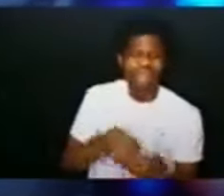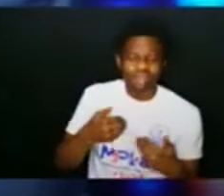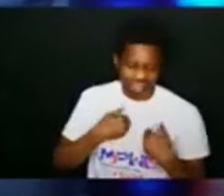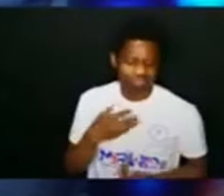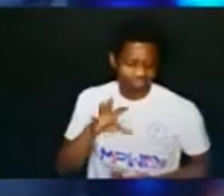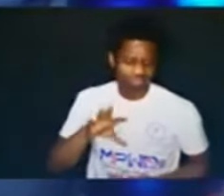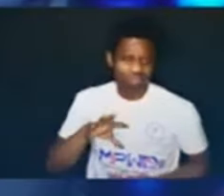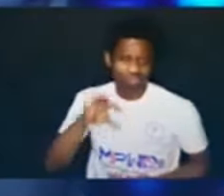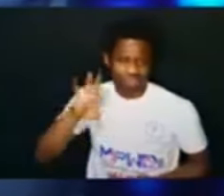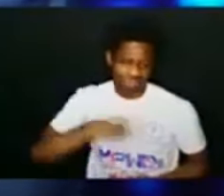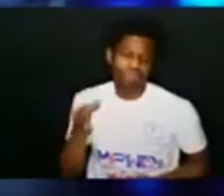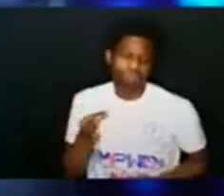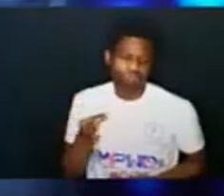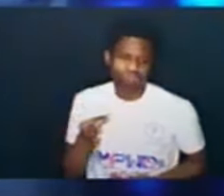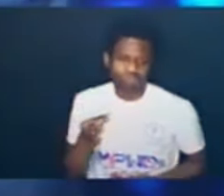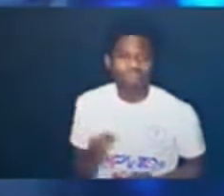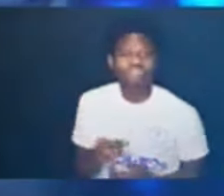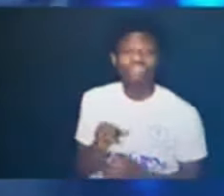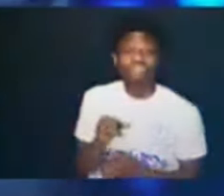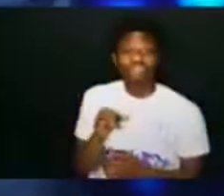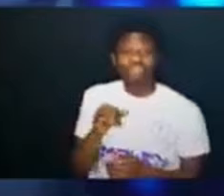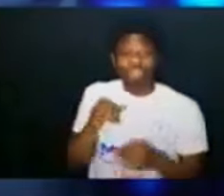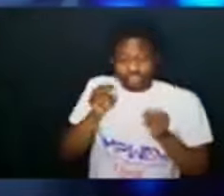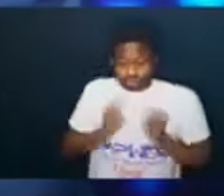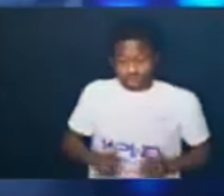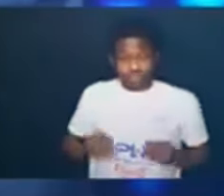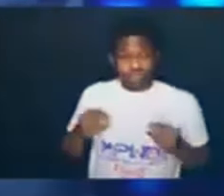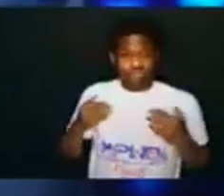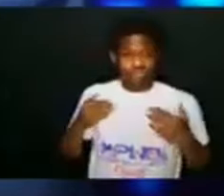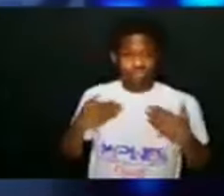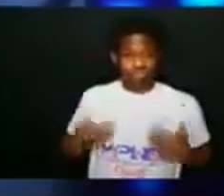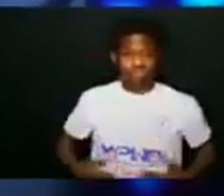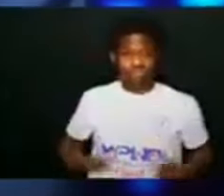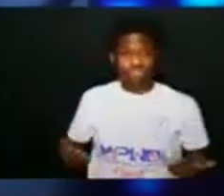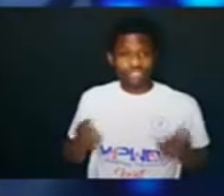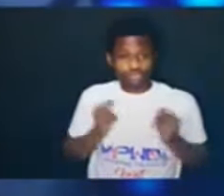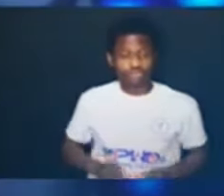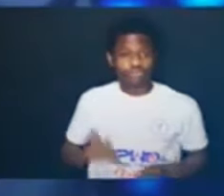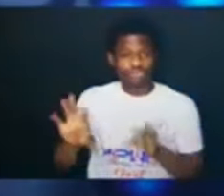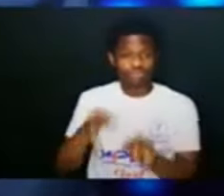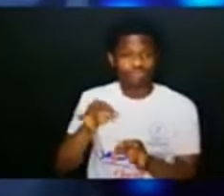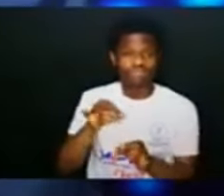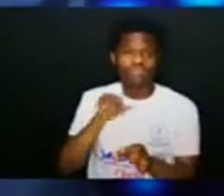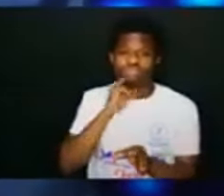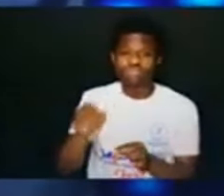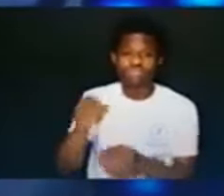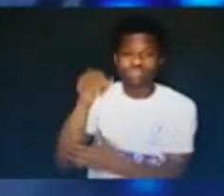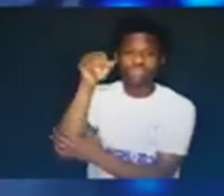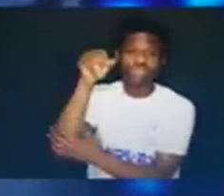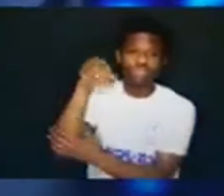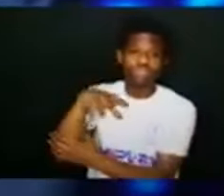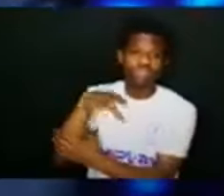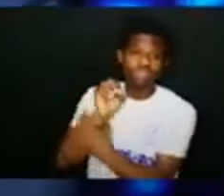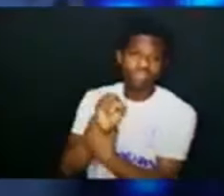that shares light on one's inmost being. Ewurade kania ani onipa home na